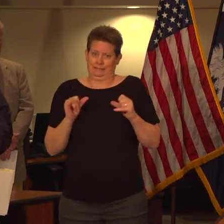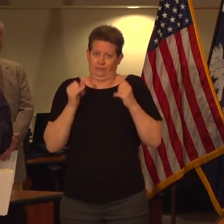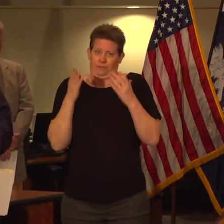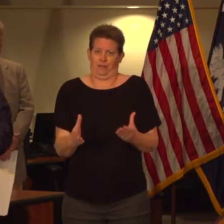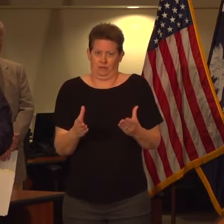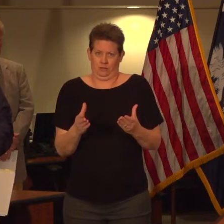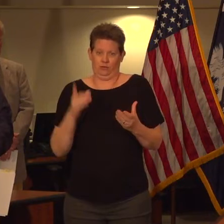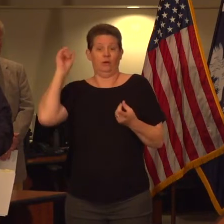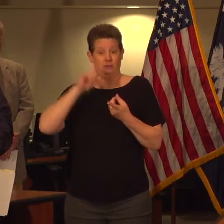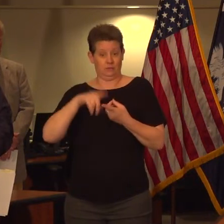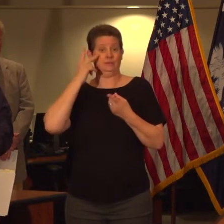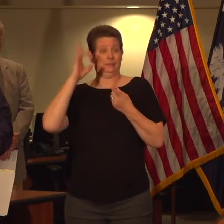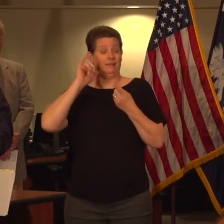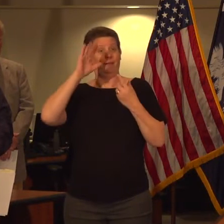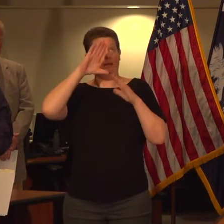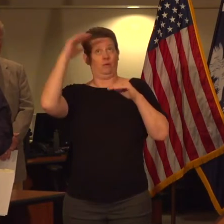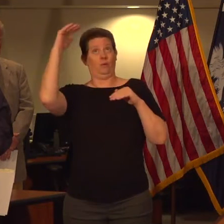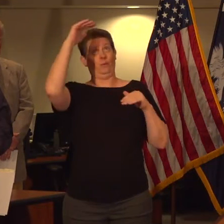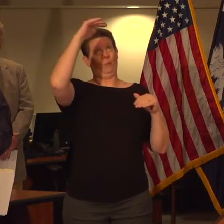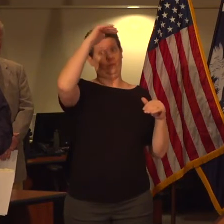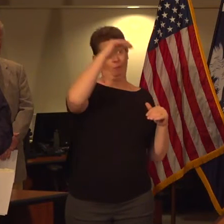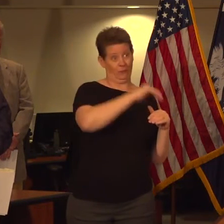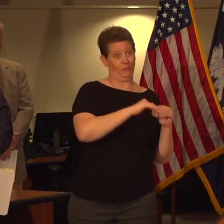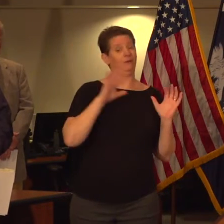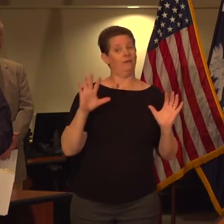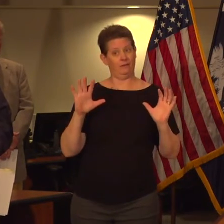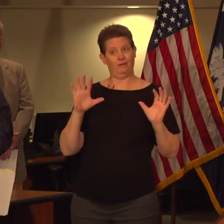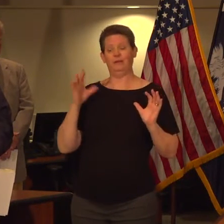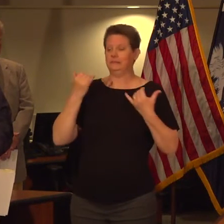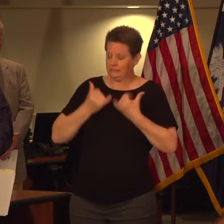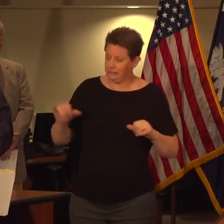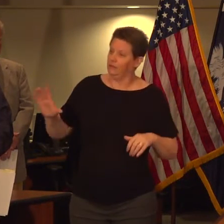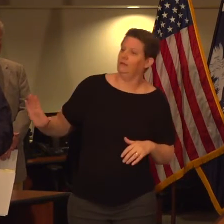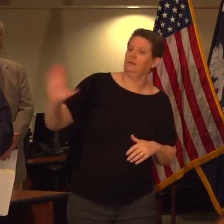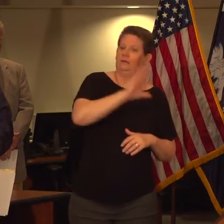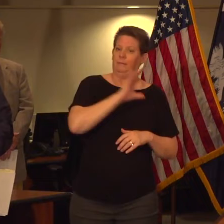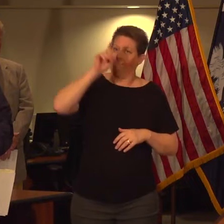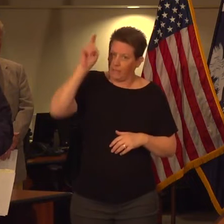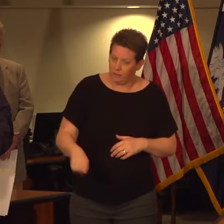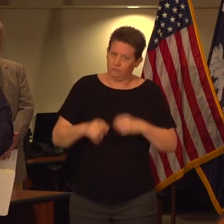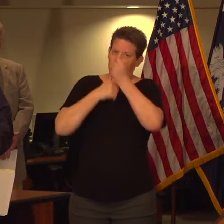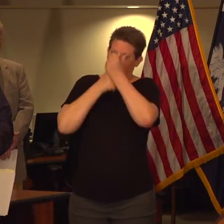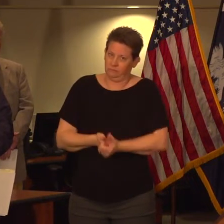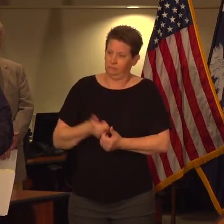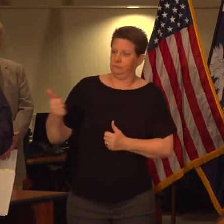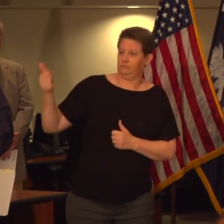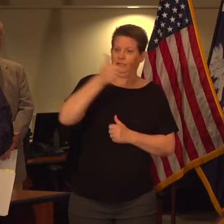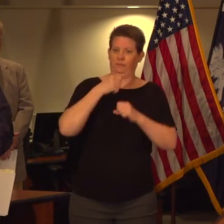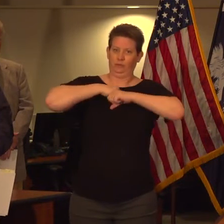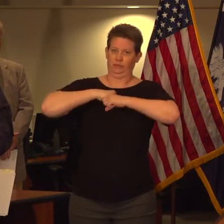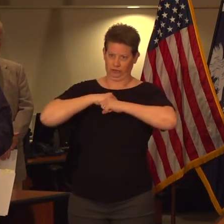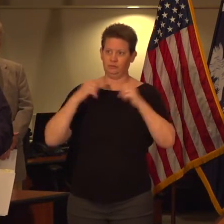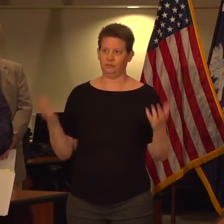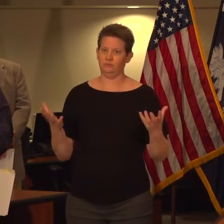disease activity. That's why we encourage everyone to take those personal measures to protect themselves, their personal hygiene. I think that's the answer to your first